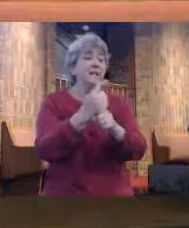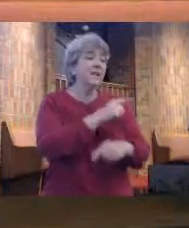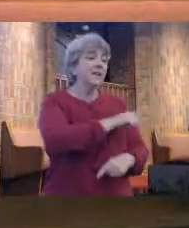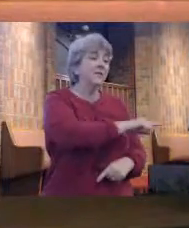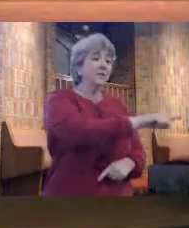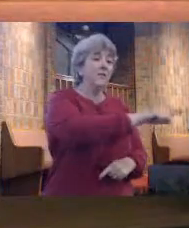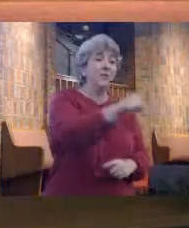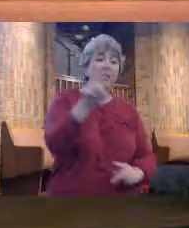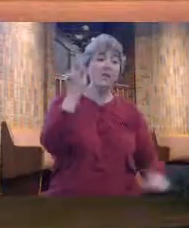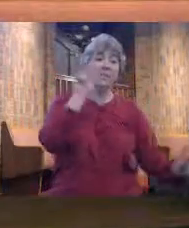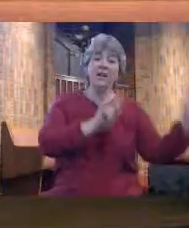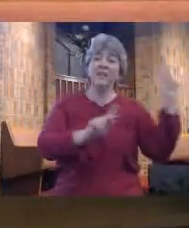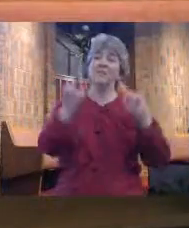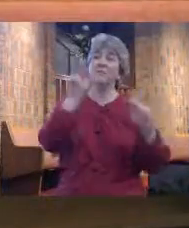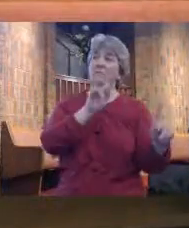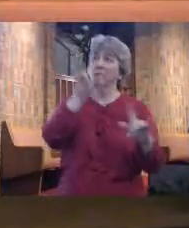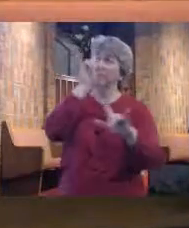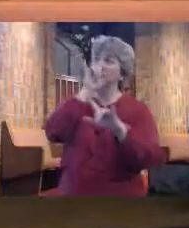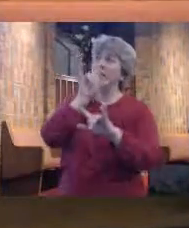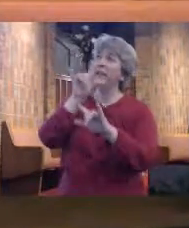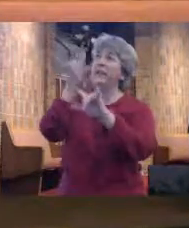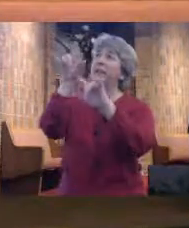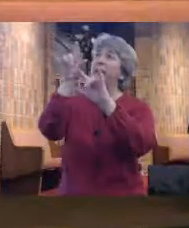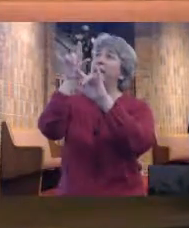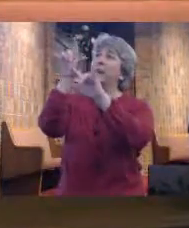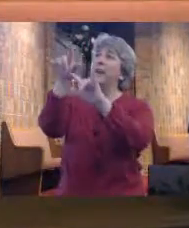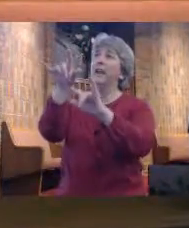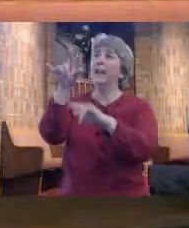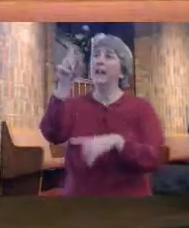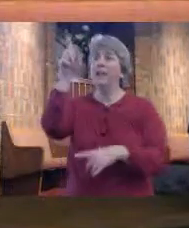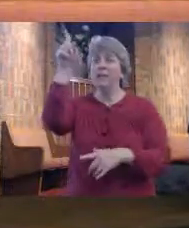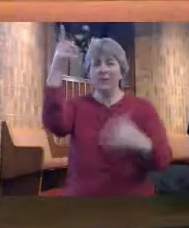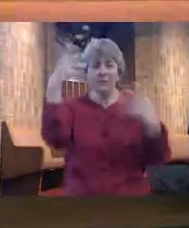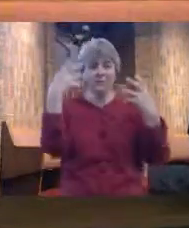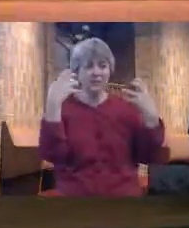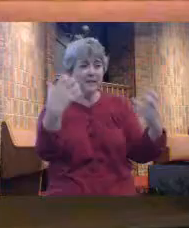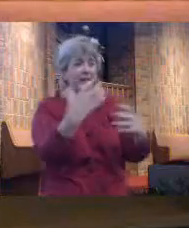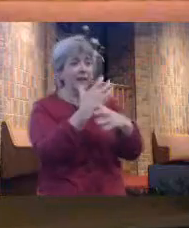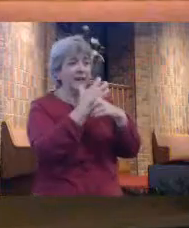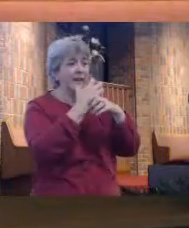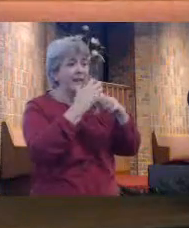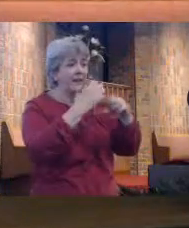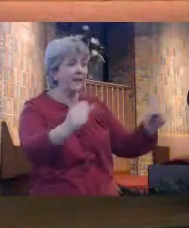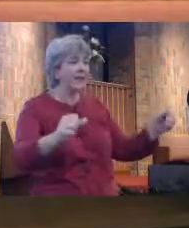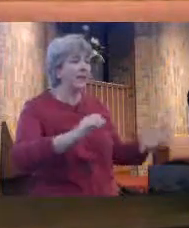righteousness, shown by the ones He came to